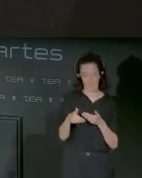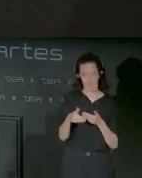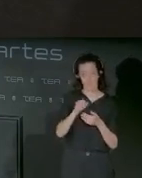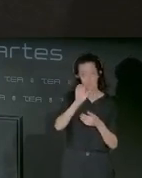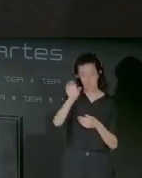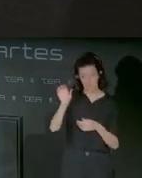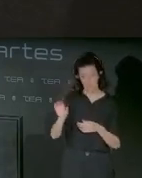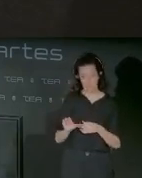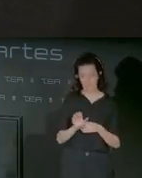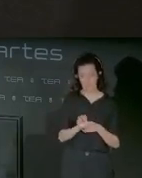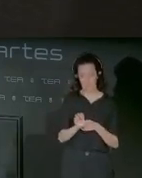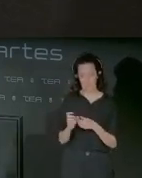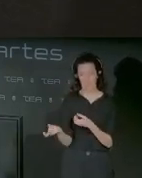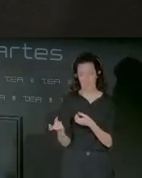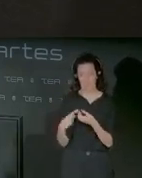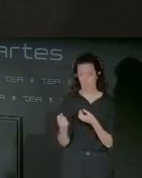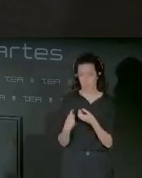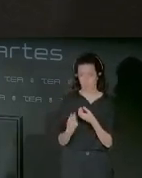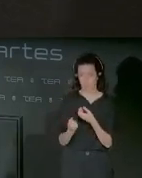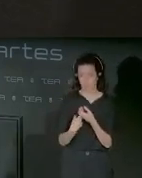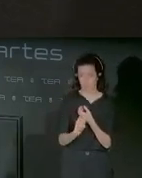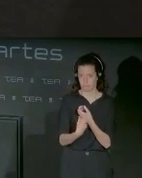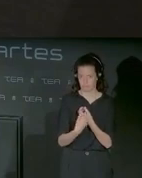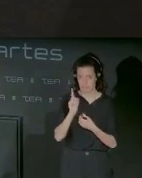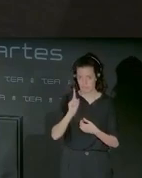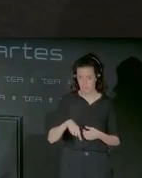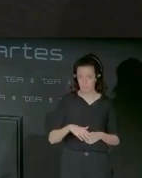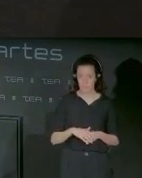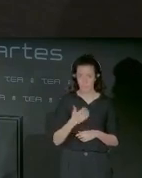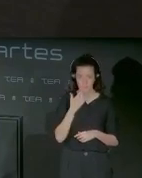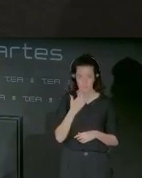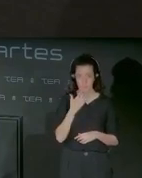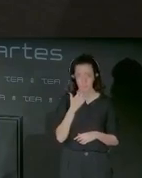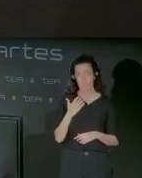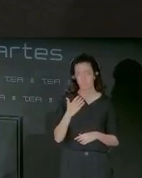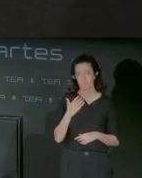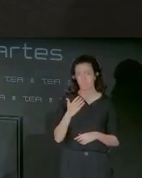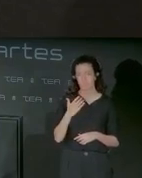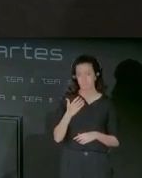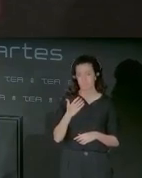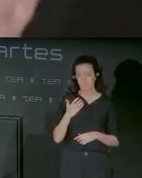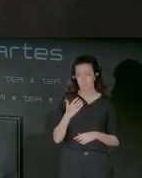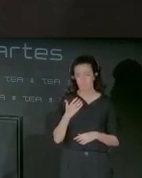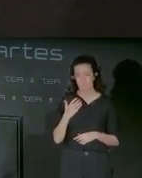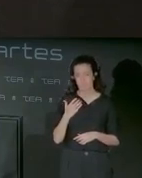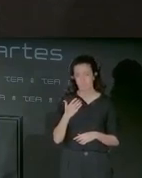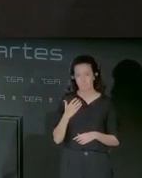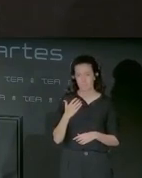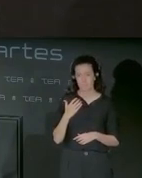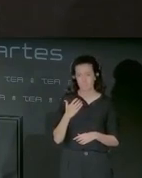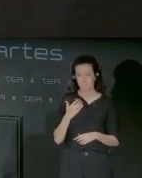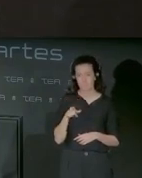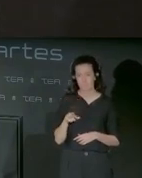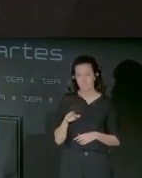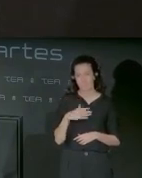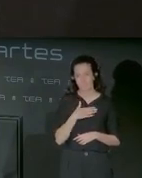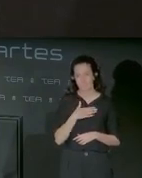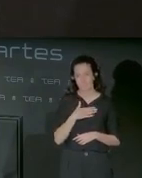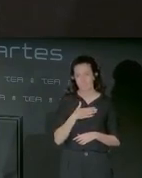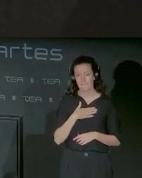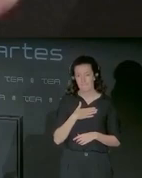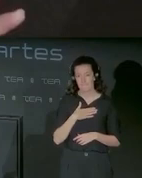and cultural funding. This is a case of Czech Republic, who wants to introduce some loans to the creation of video games.